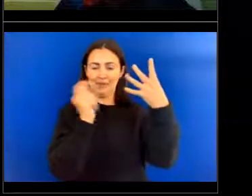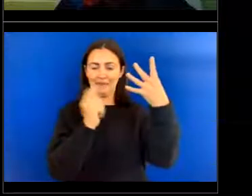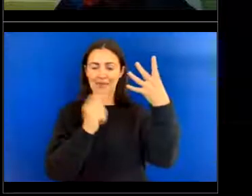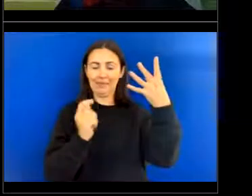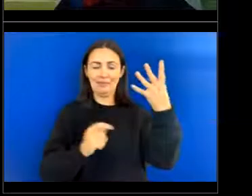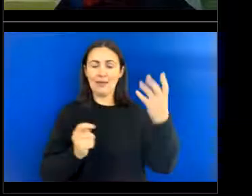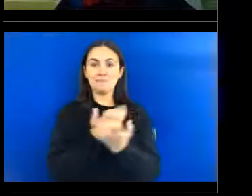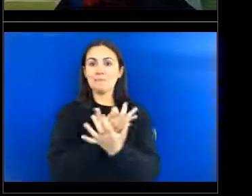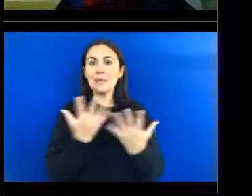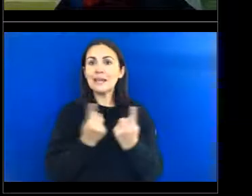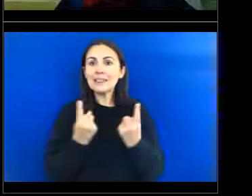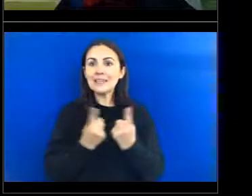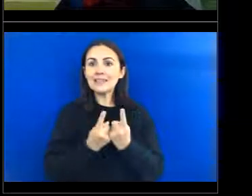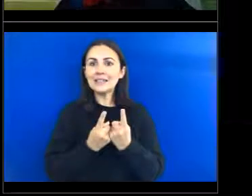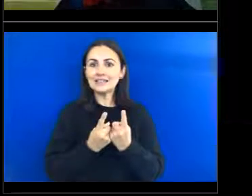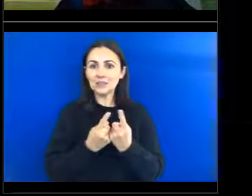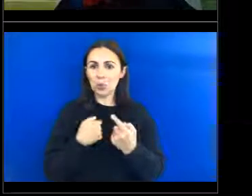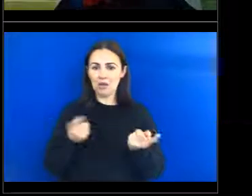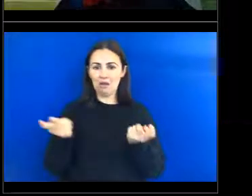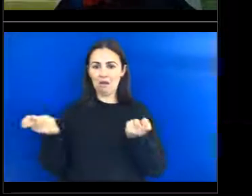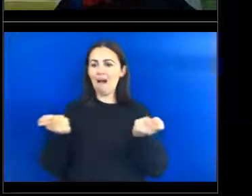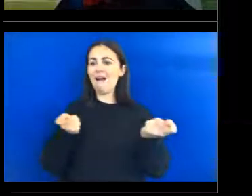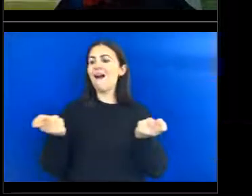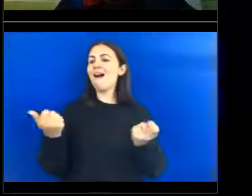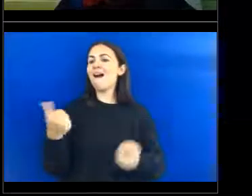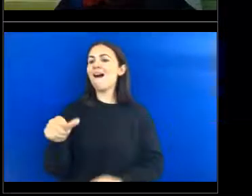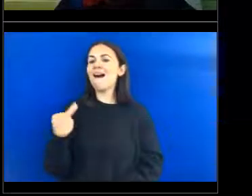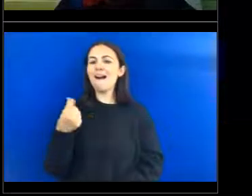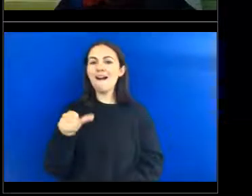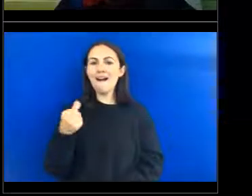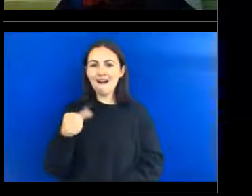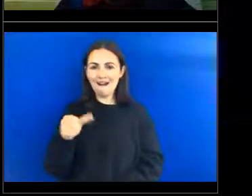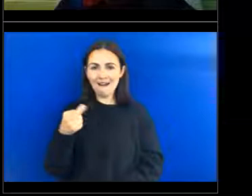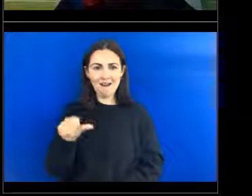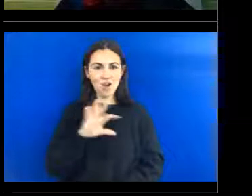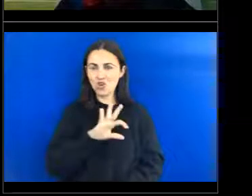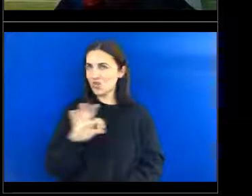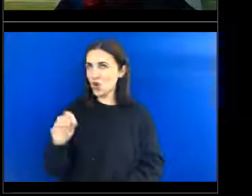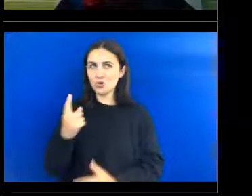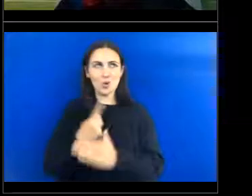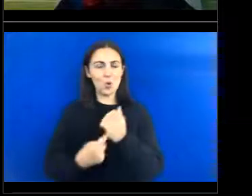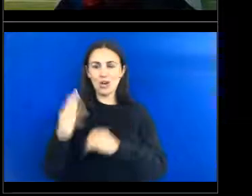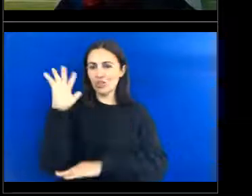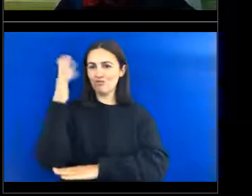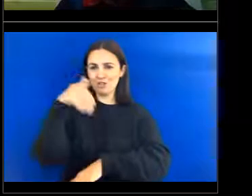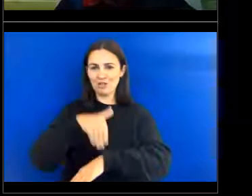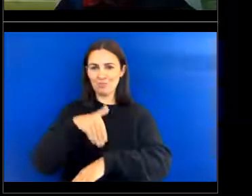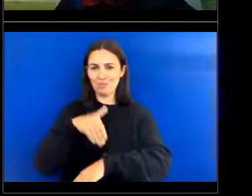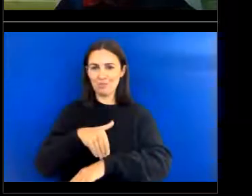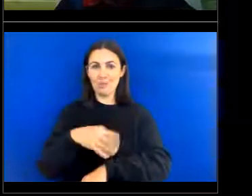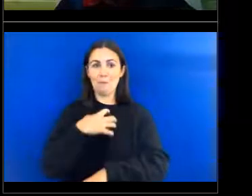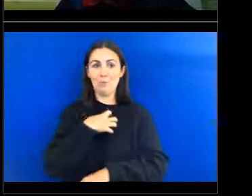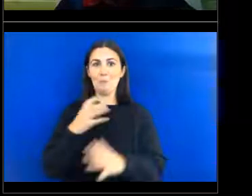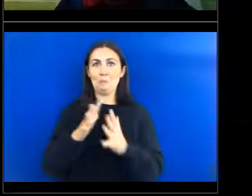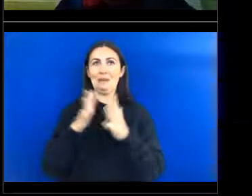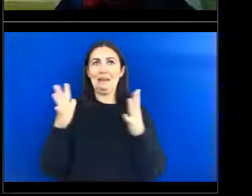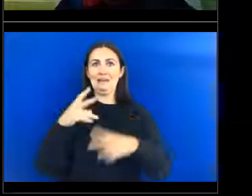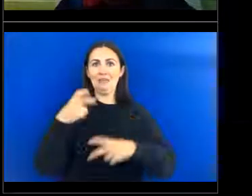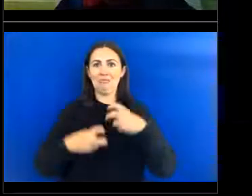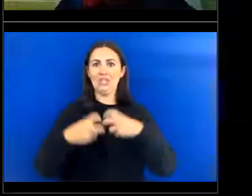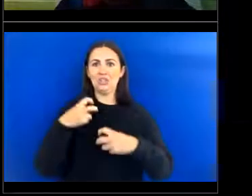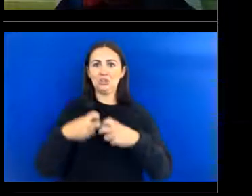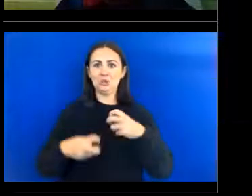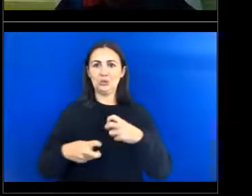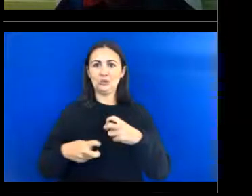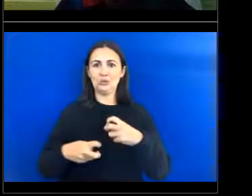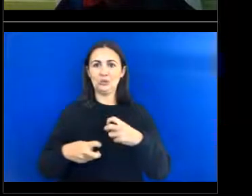underneath. So we're trying to get to those underlying issues, because if you can sort some of those things out, then they might